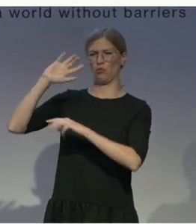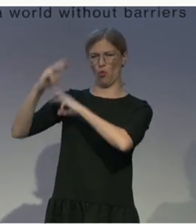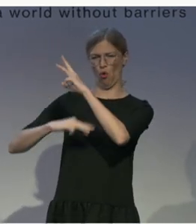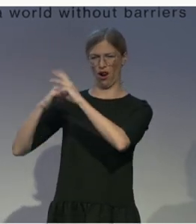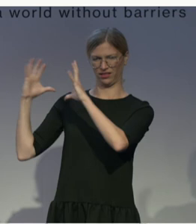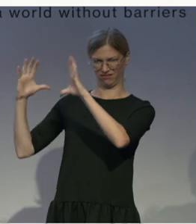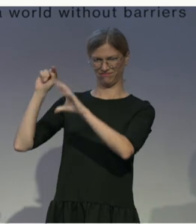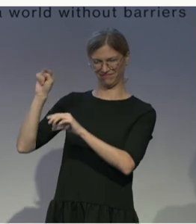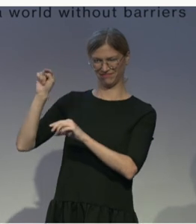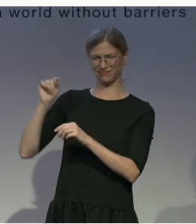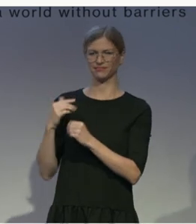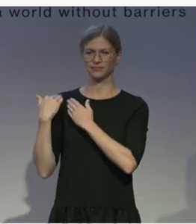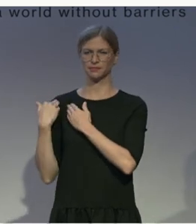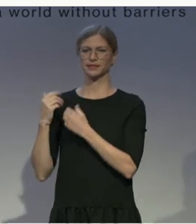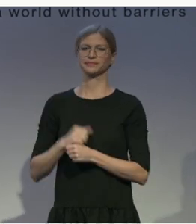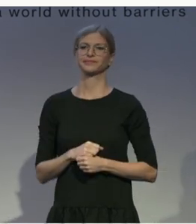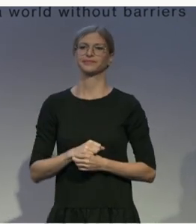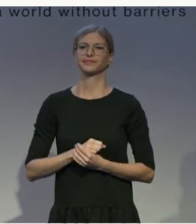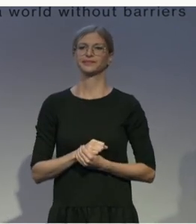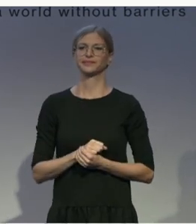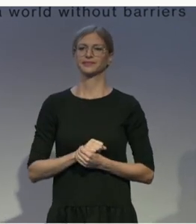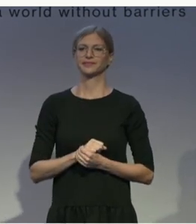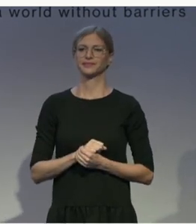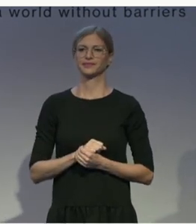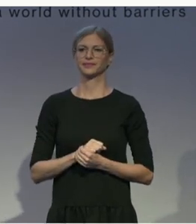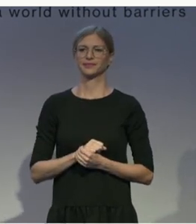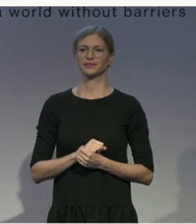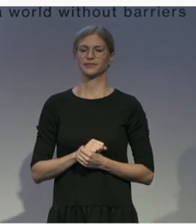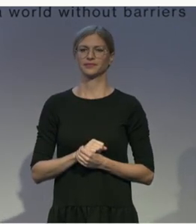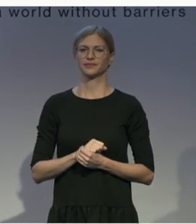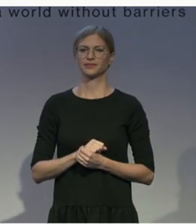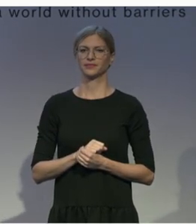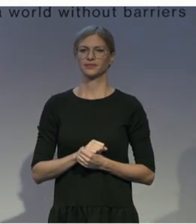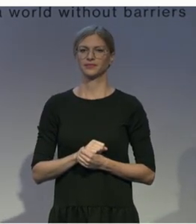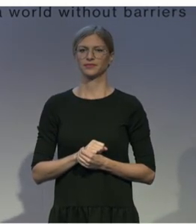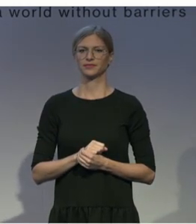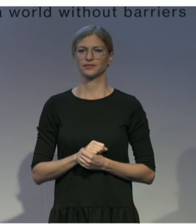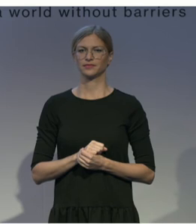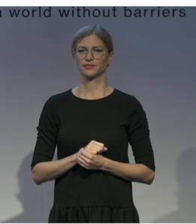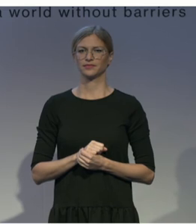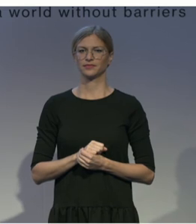This is peculiar. I think so.